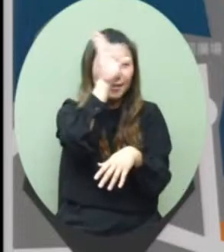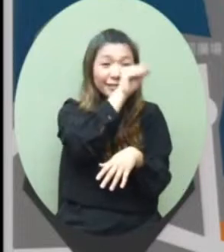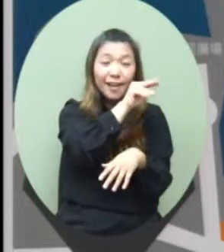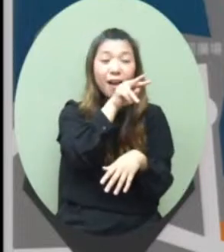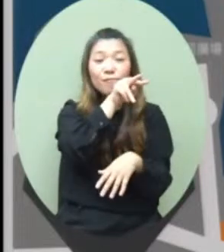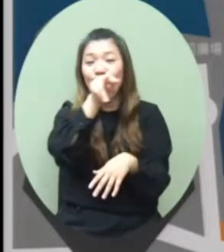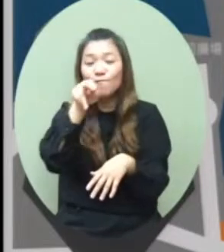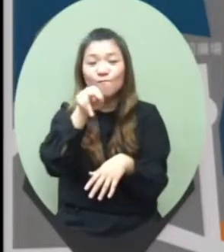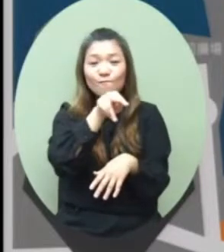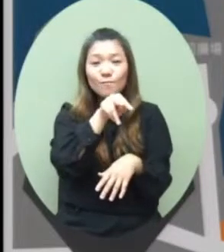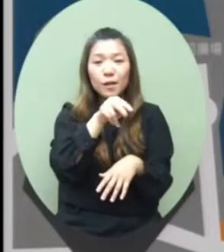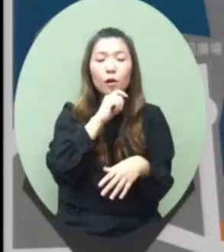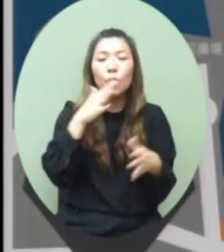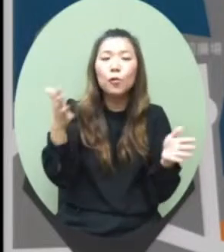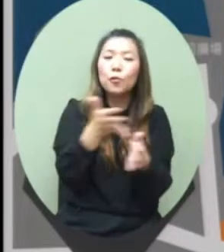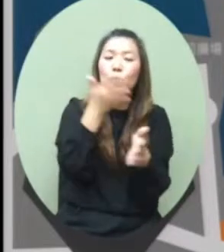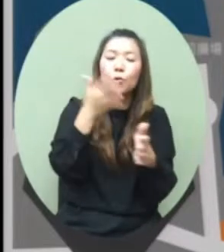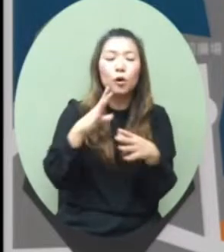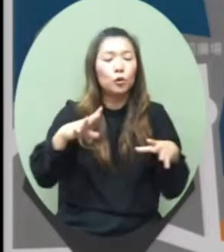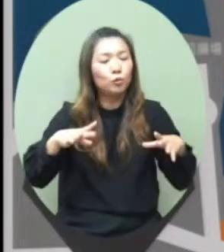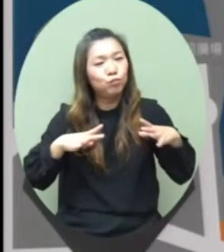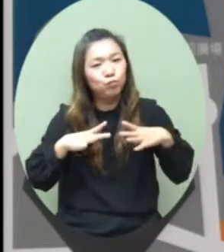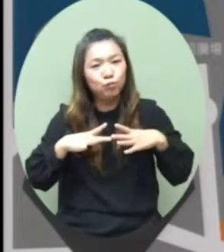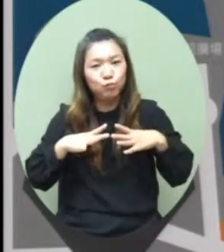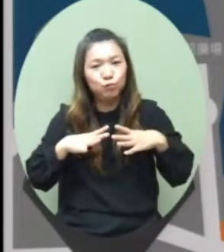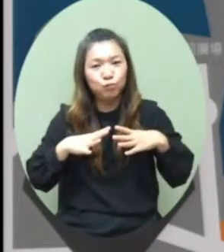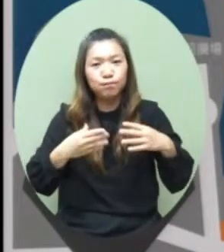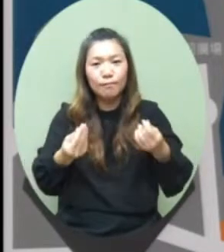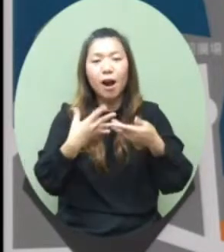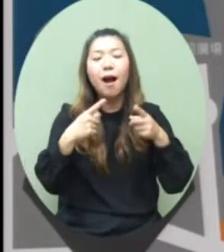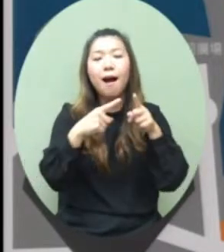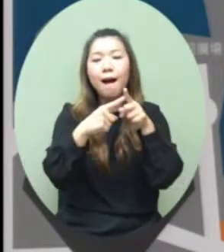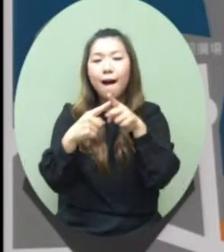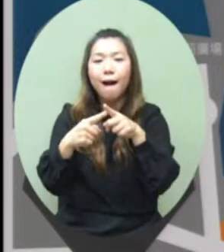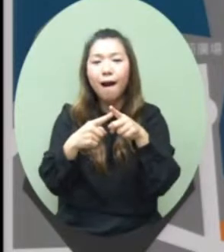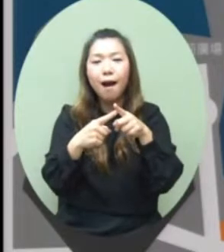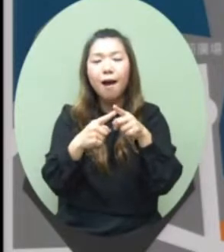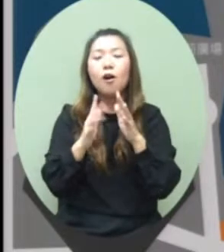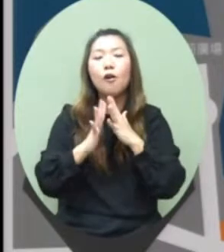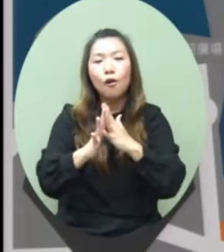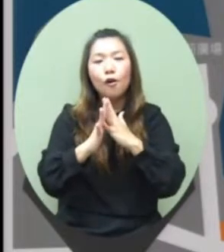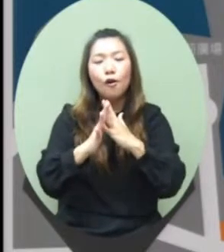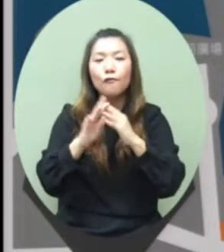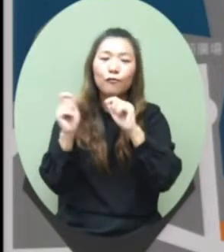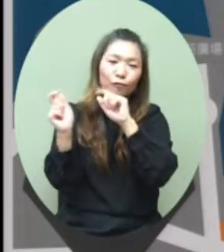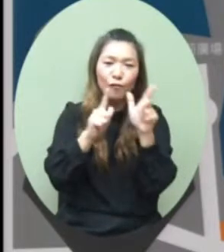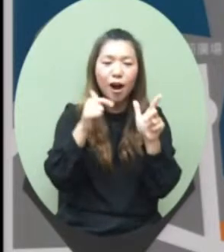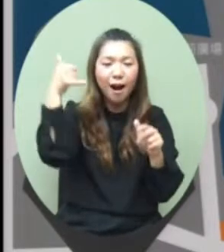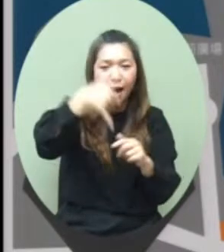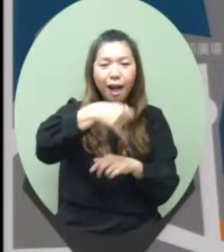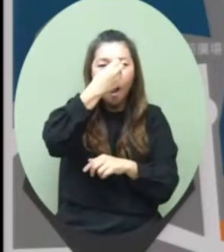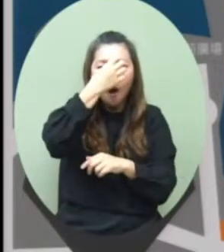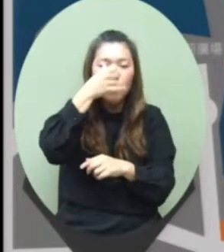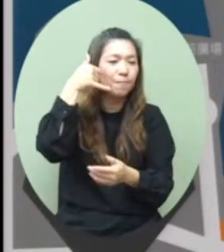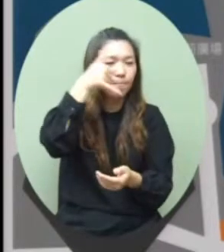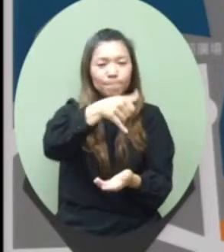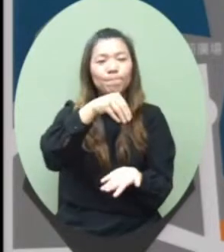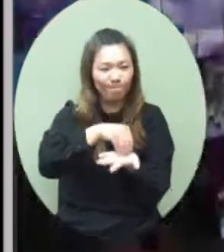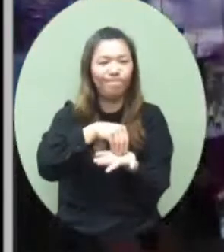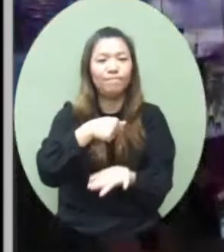They will be able to enjoy the scenery of 100 degrees of the panoramic Victoria Harbor